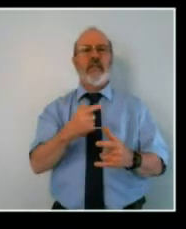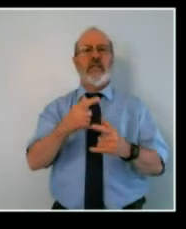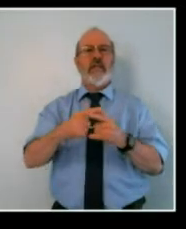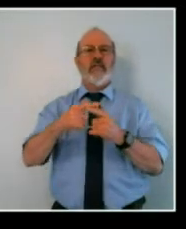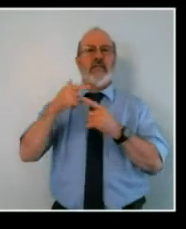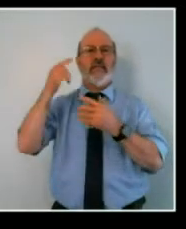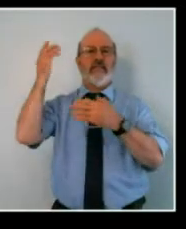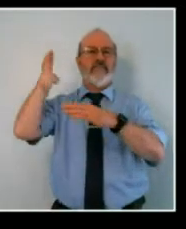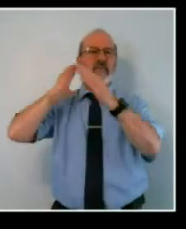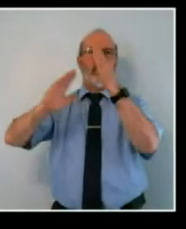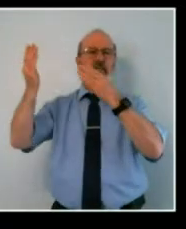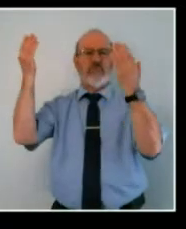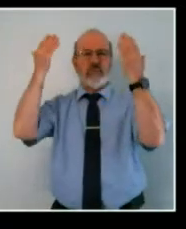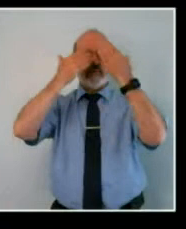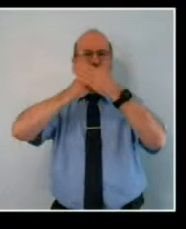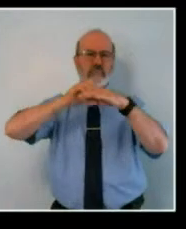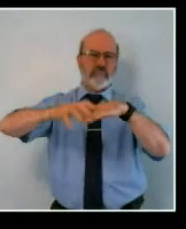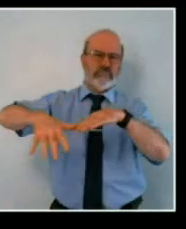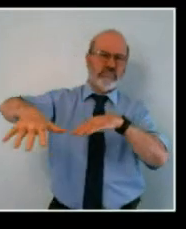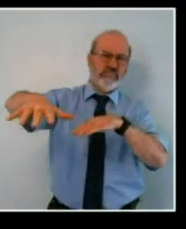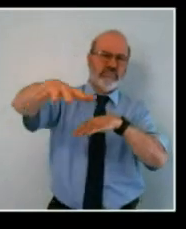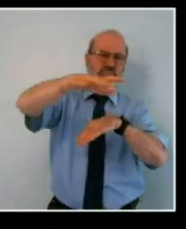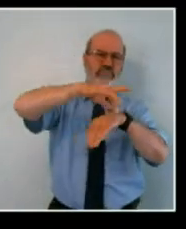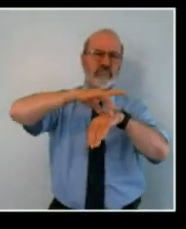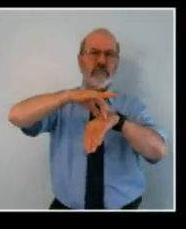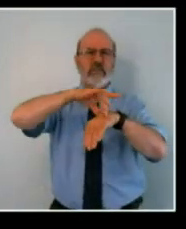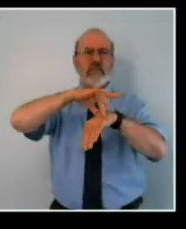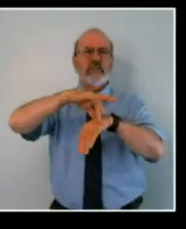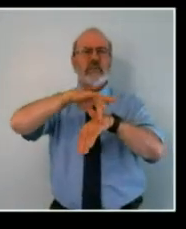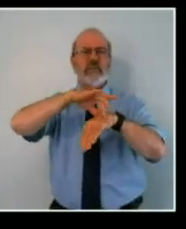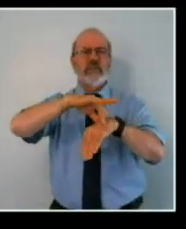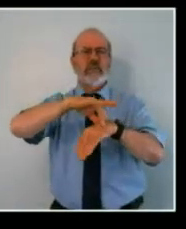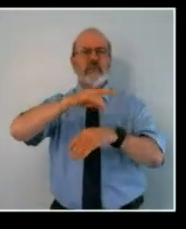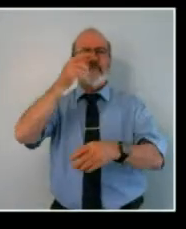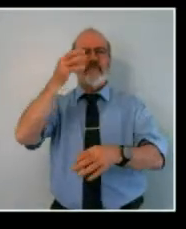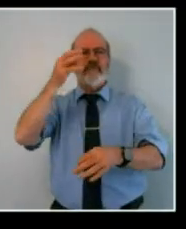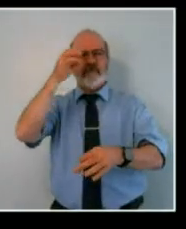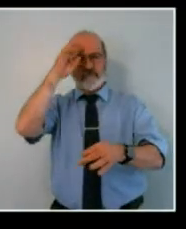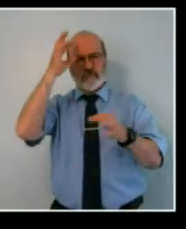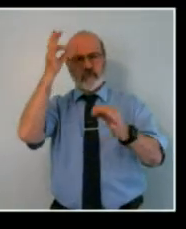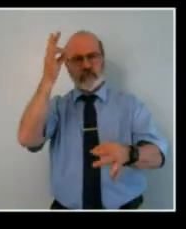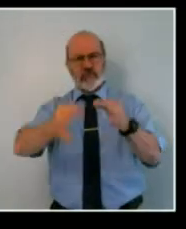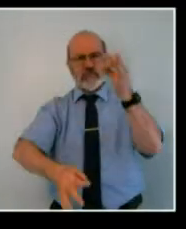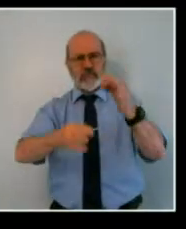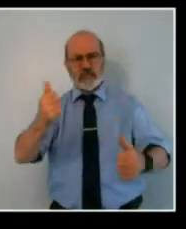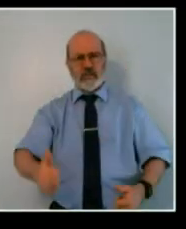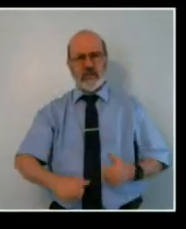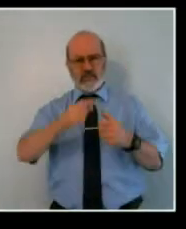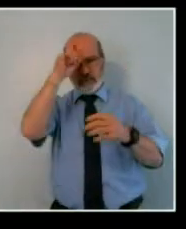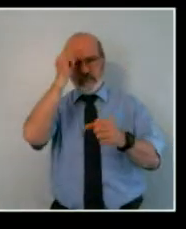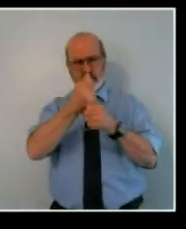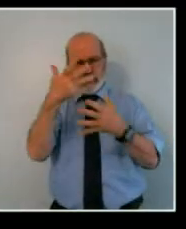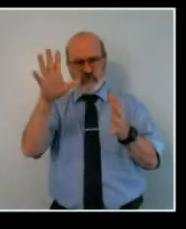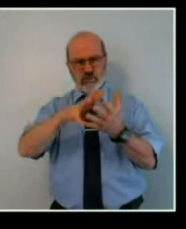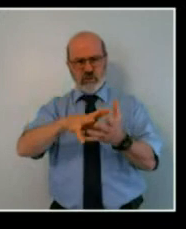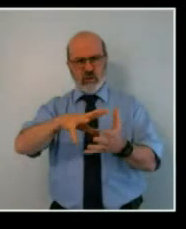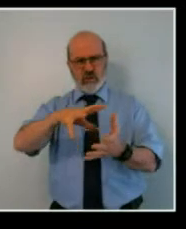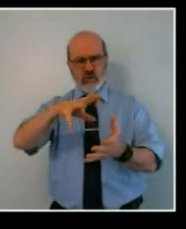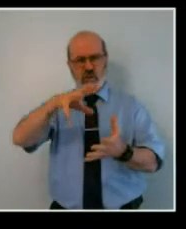And in an age when darkness gripped the earth, the just shall live by faith was